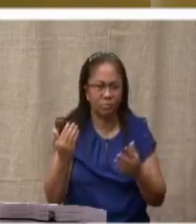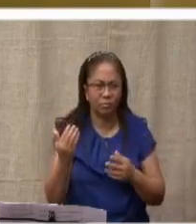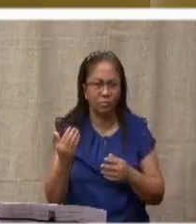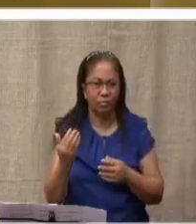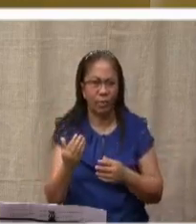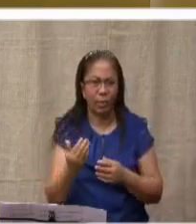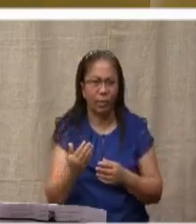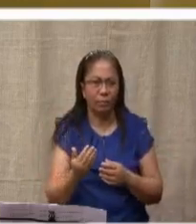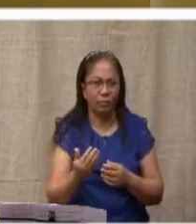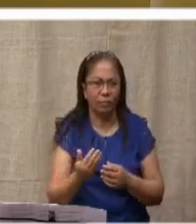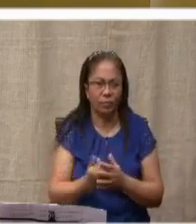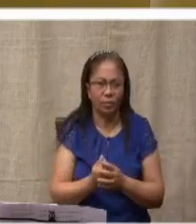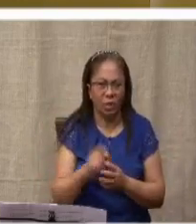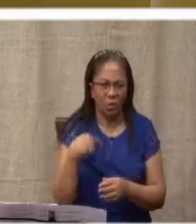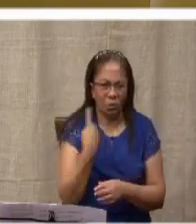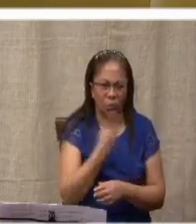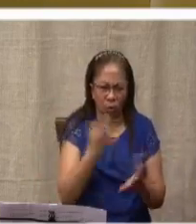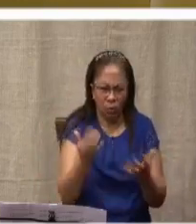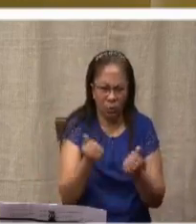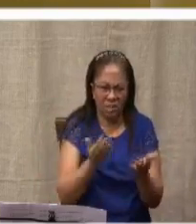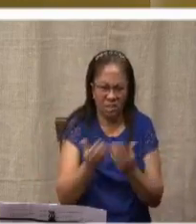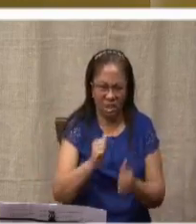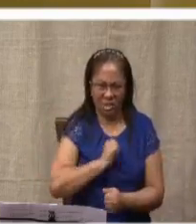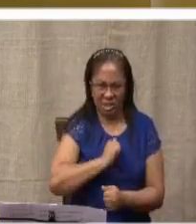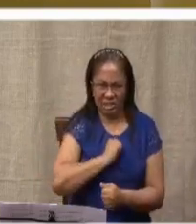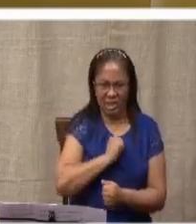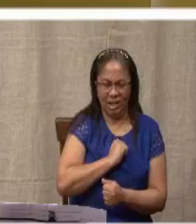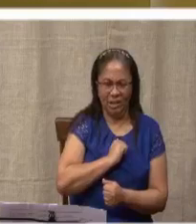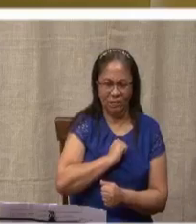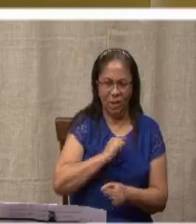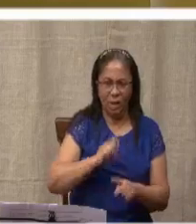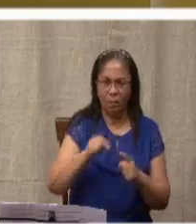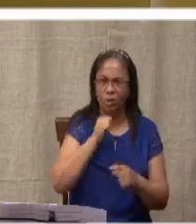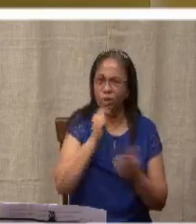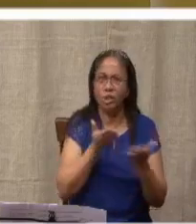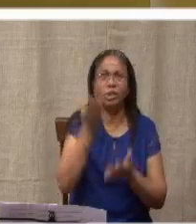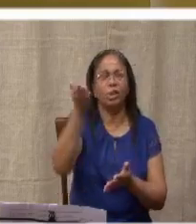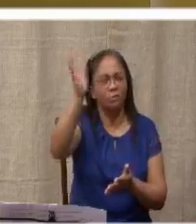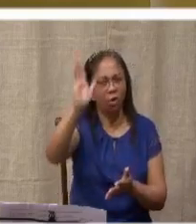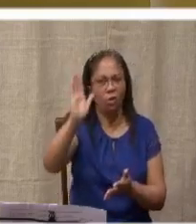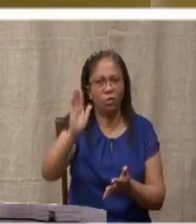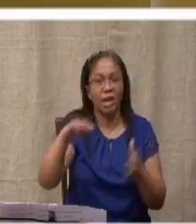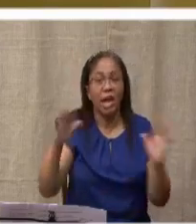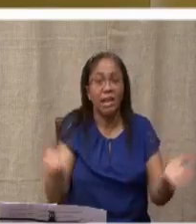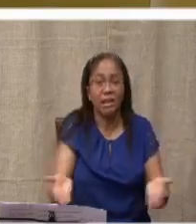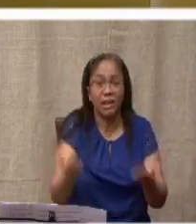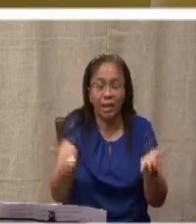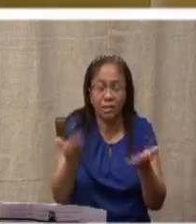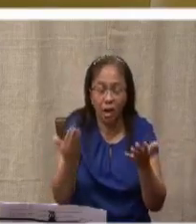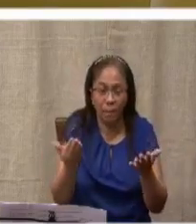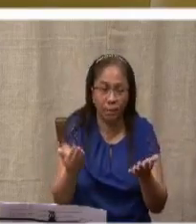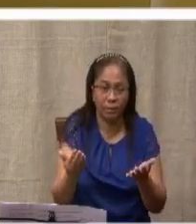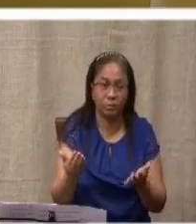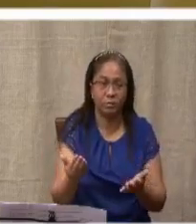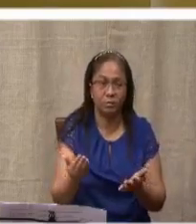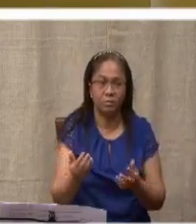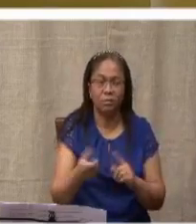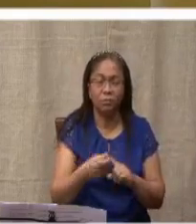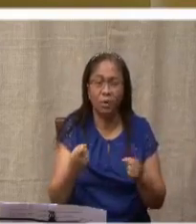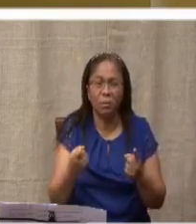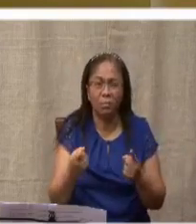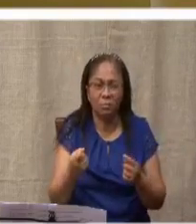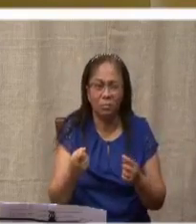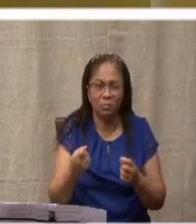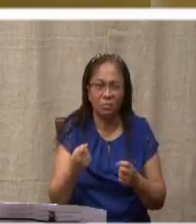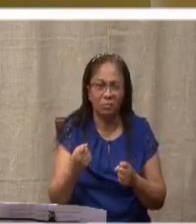where we want to serve ourselves and everything else but not god himself get up from the from the the distress